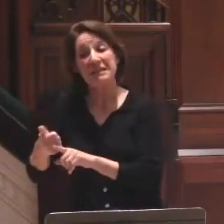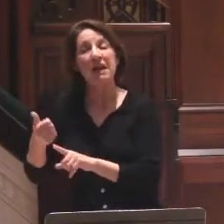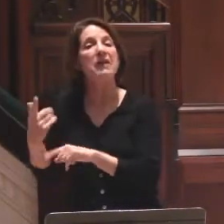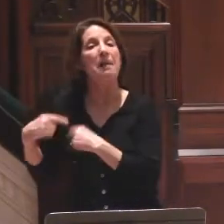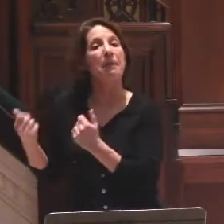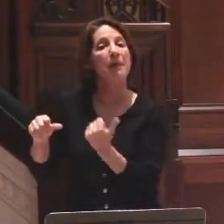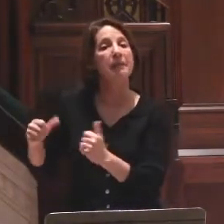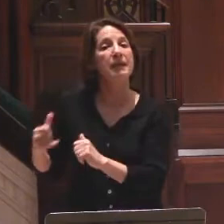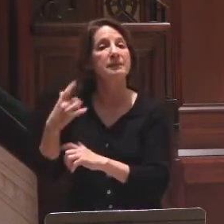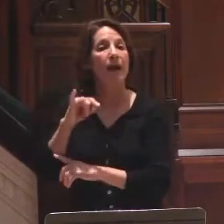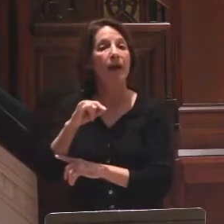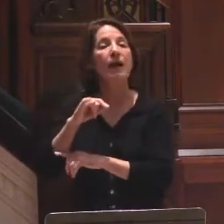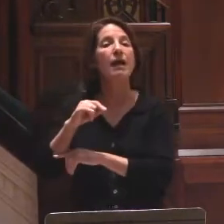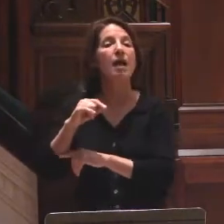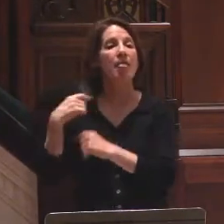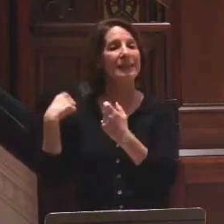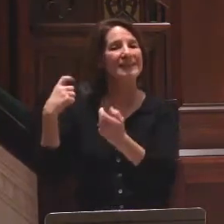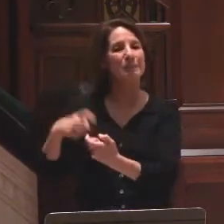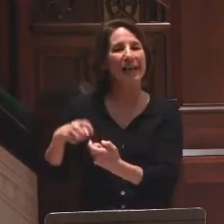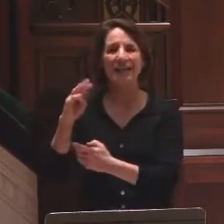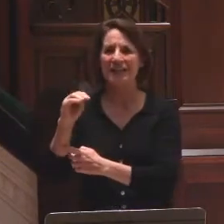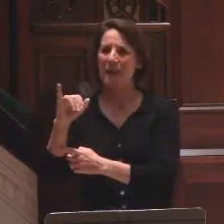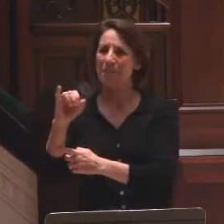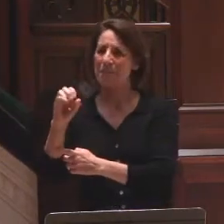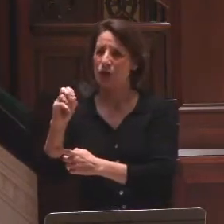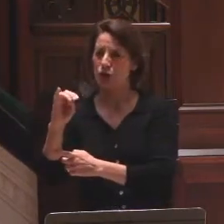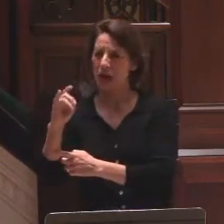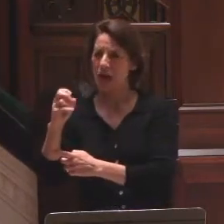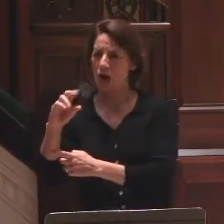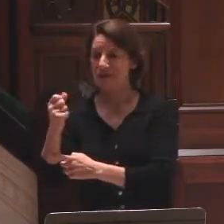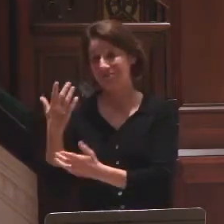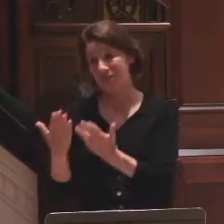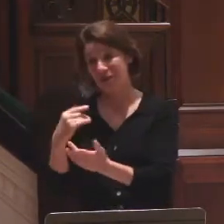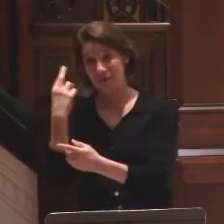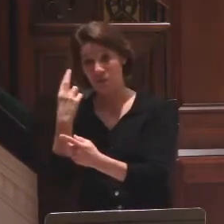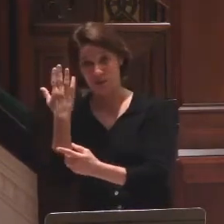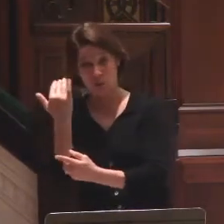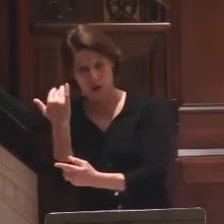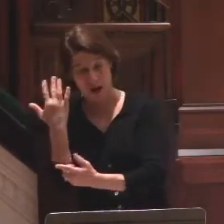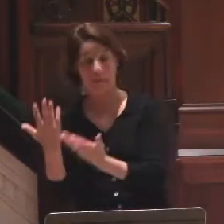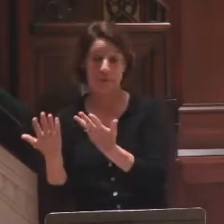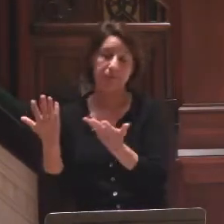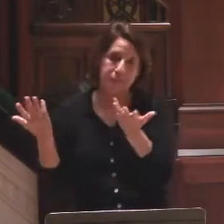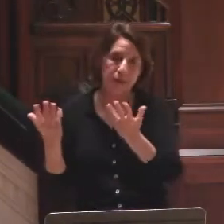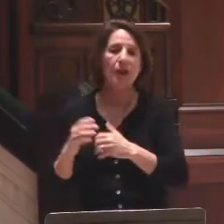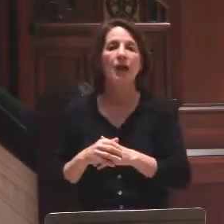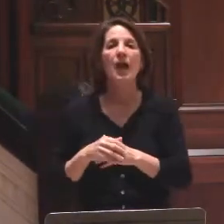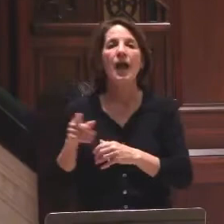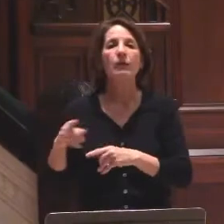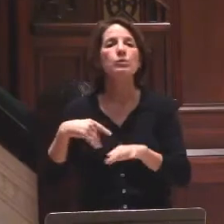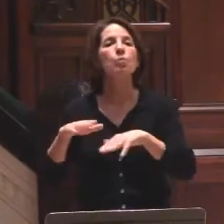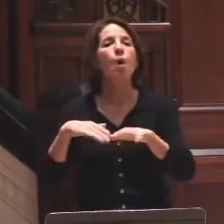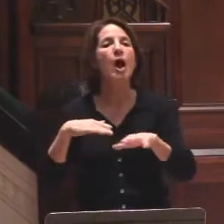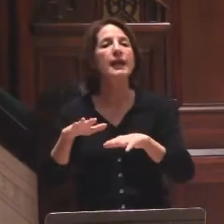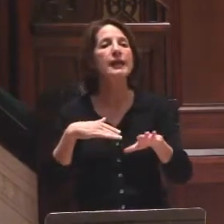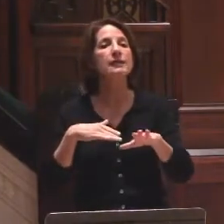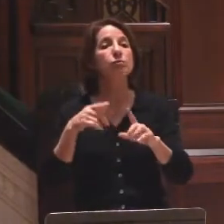missionaries. Maybe he wondered why he was baptized by them. One day he was walking to